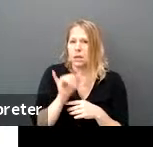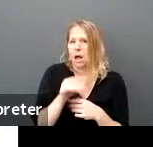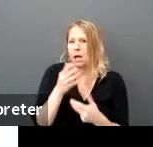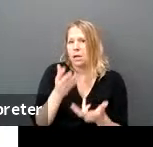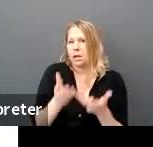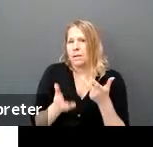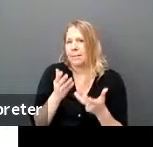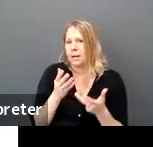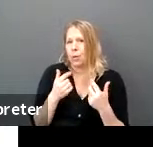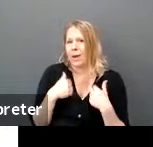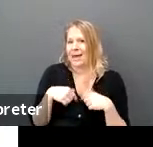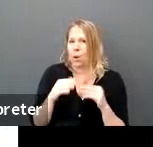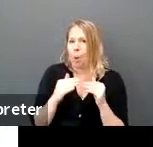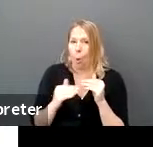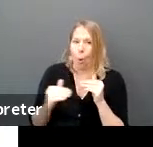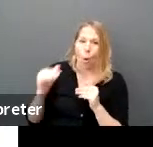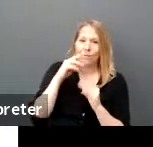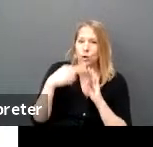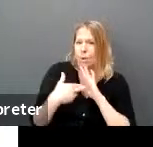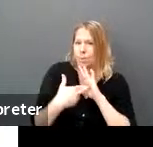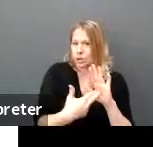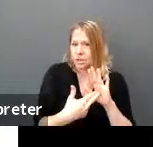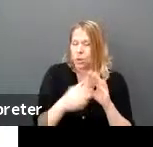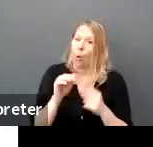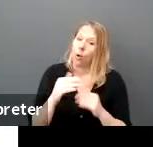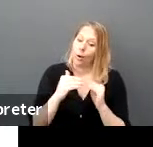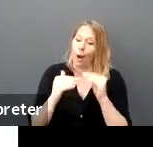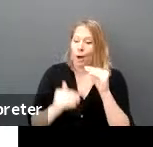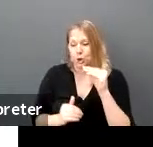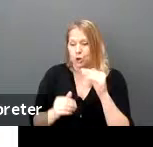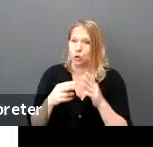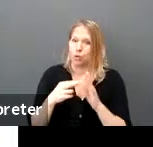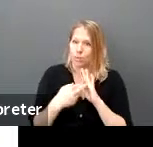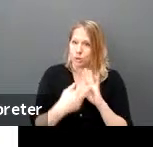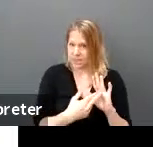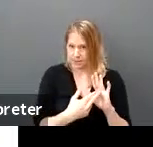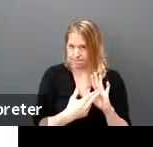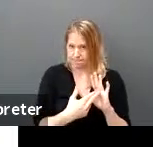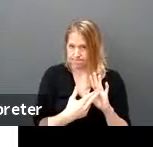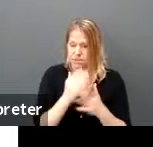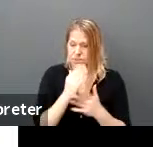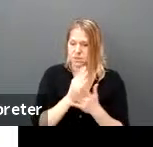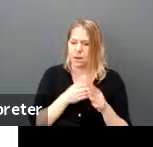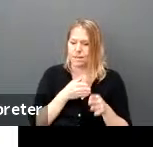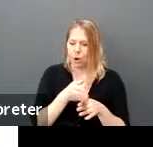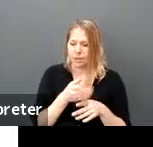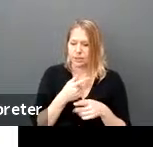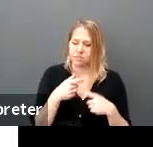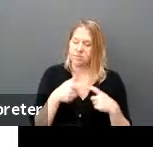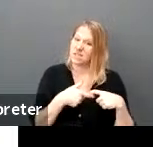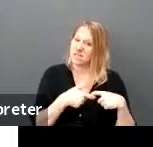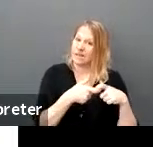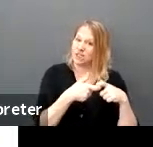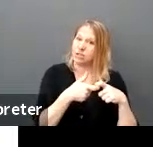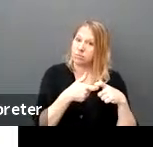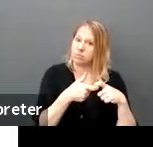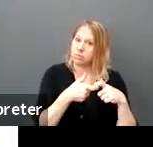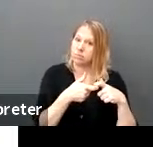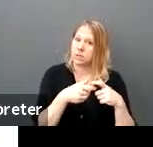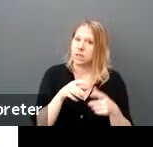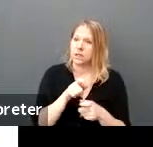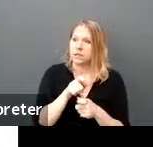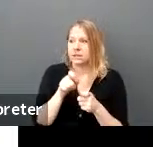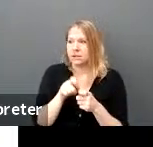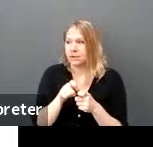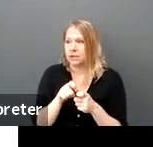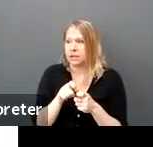that we may have over or under representation of. Some of those areas include suspension, and in